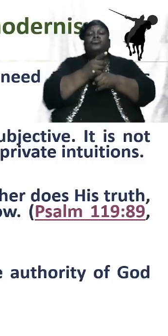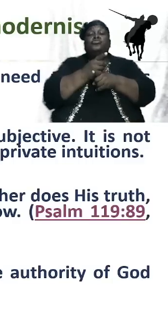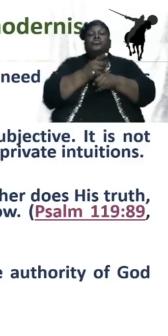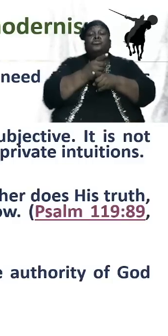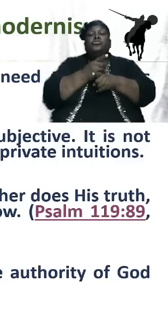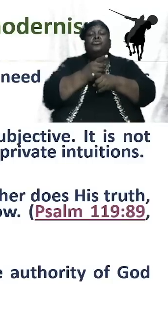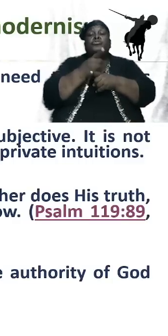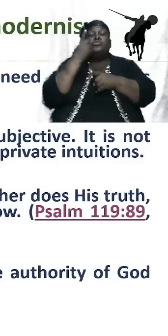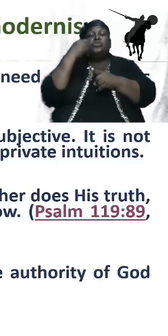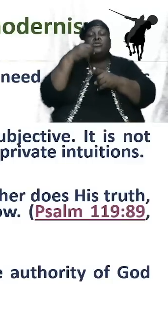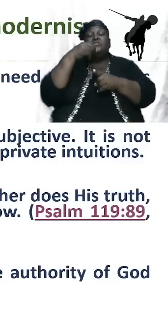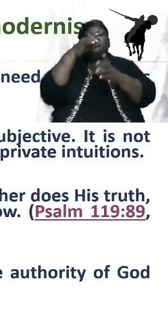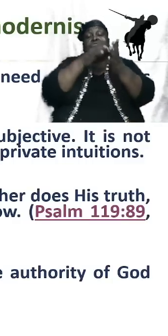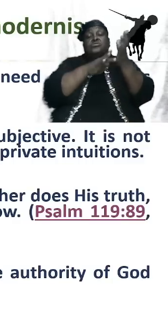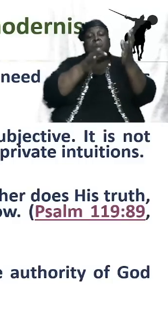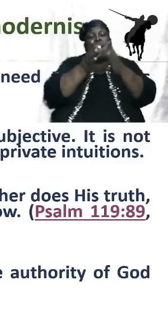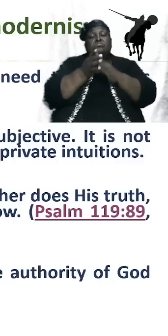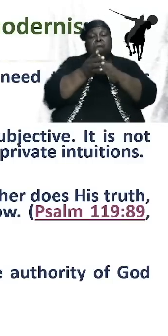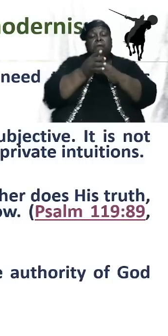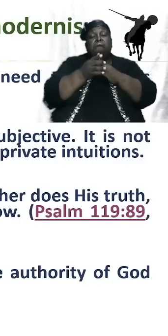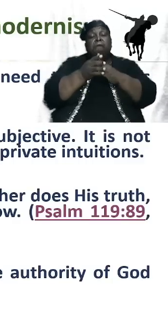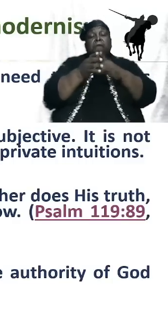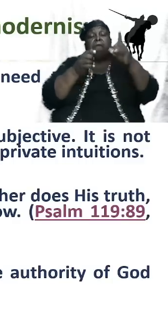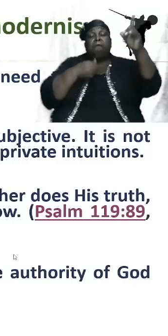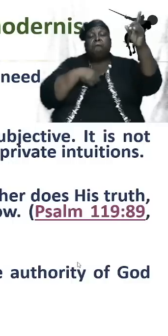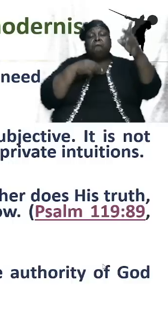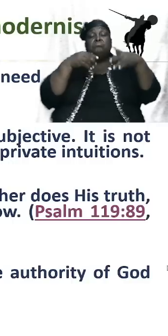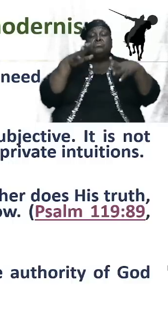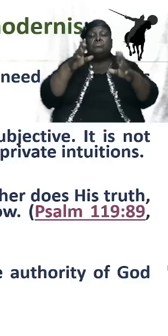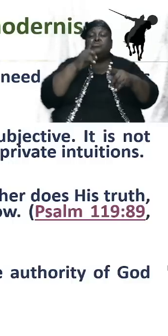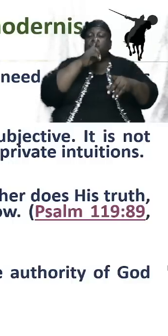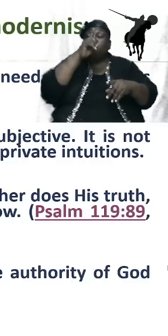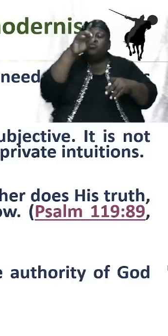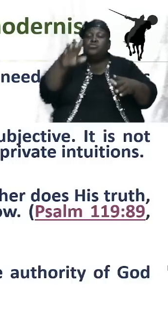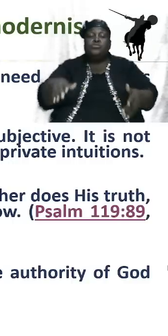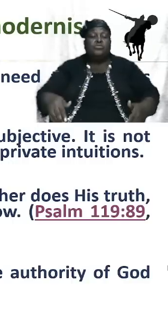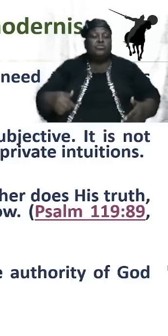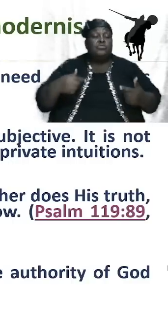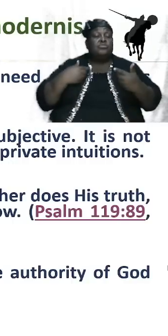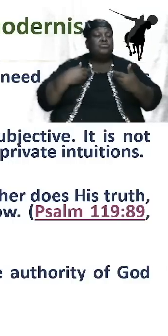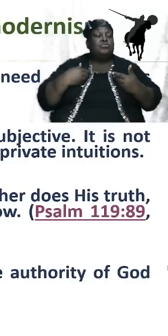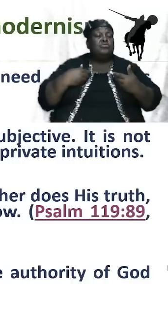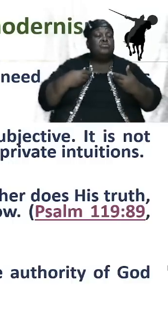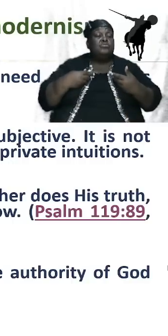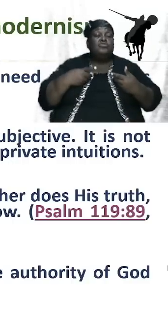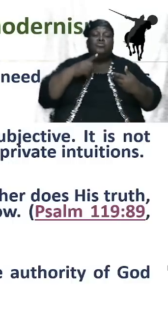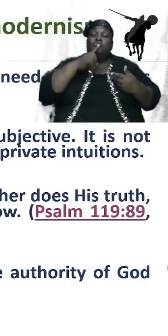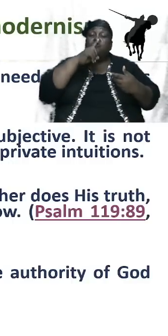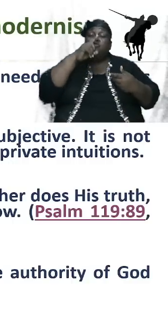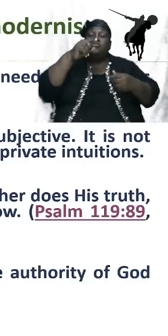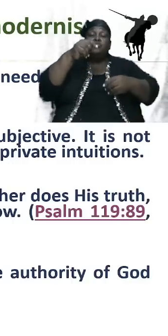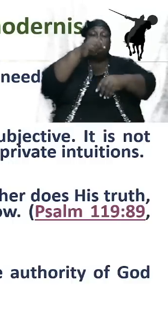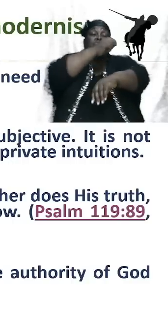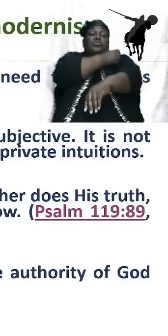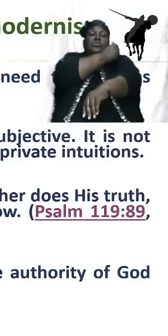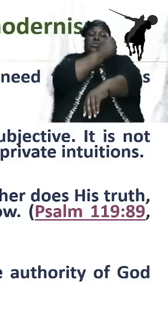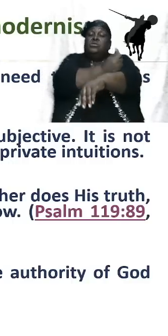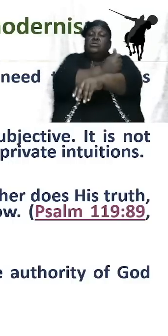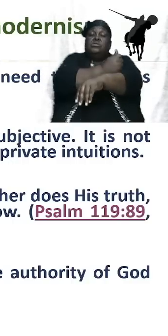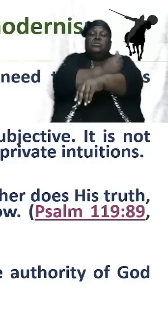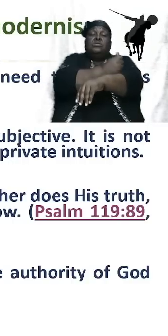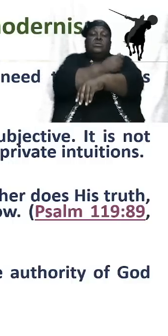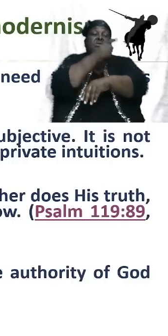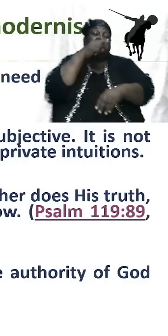the truth, and the life. And then guess what happened now? Truth is authoritative because it speaks to the